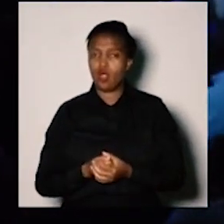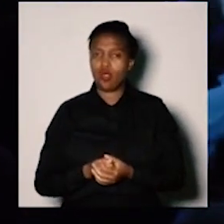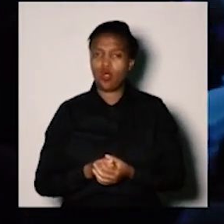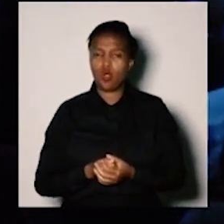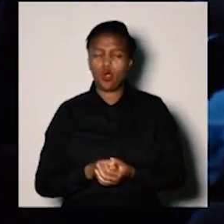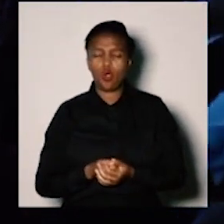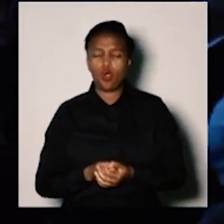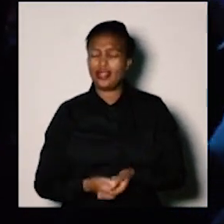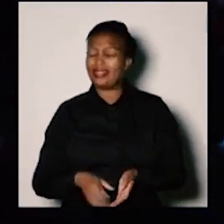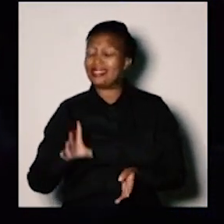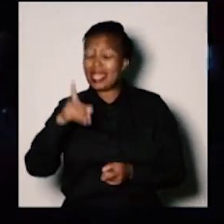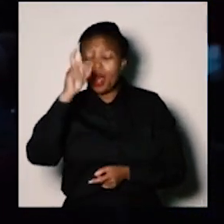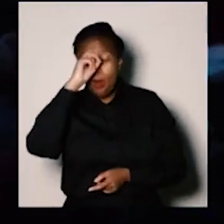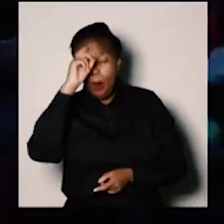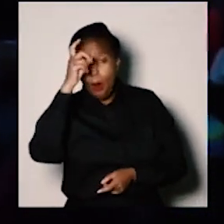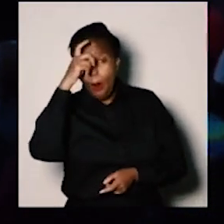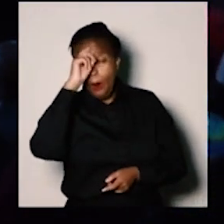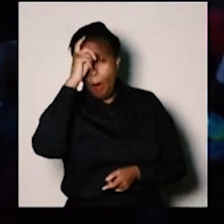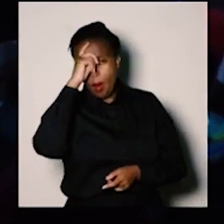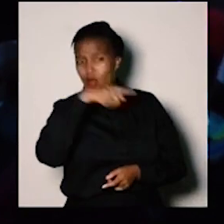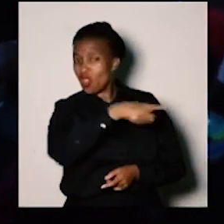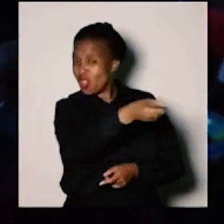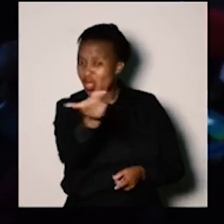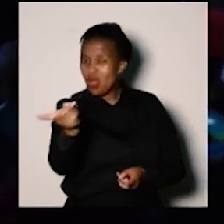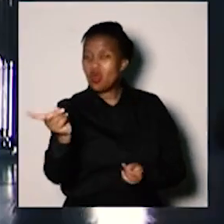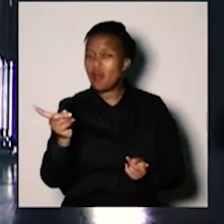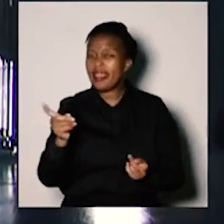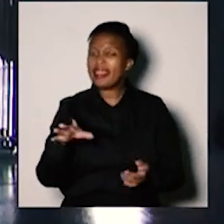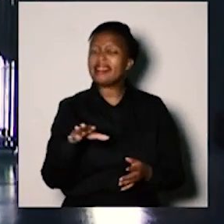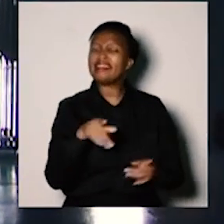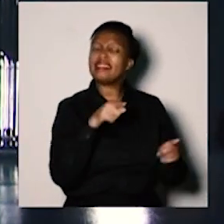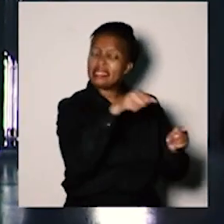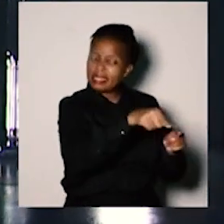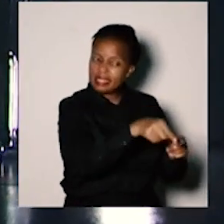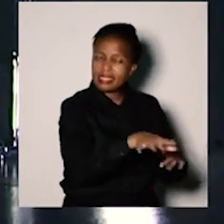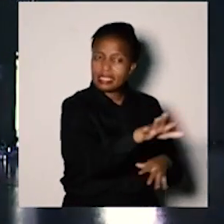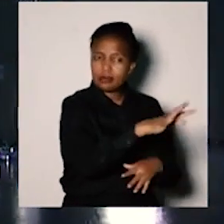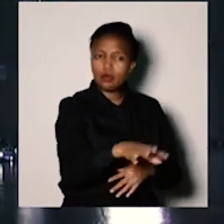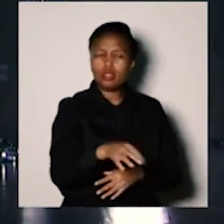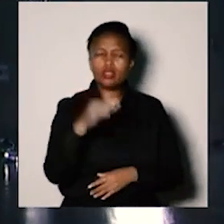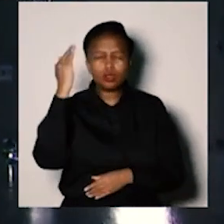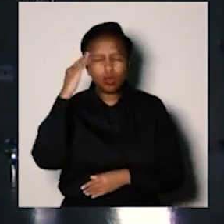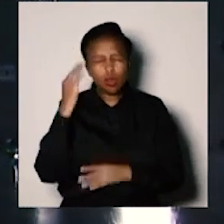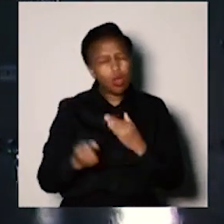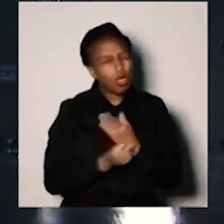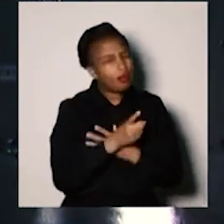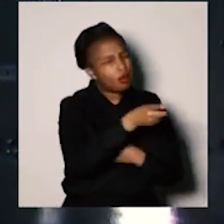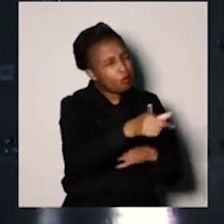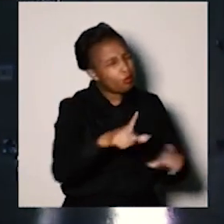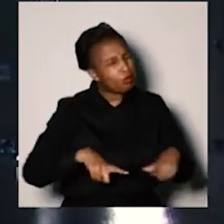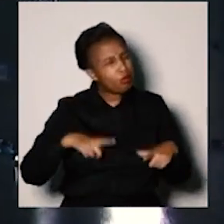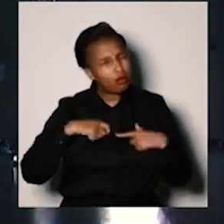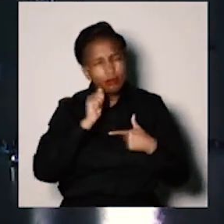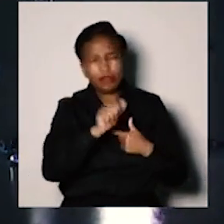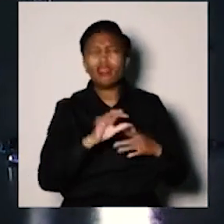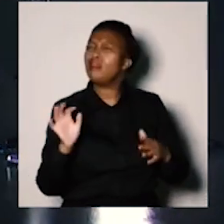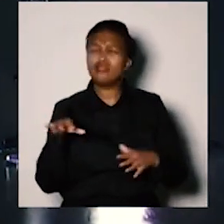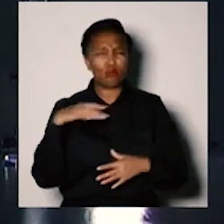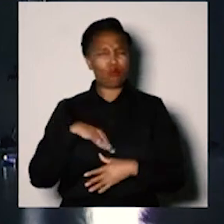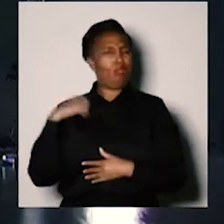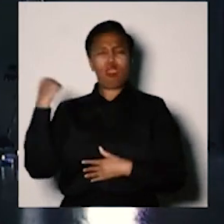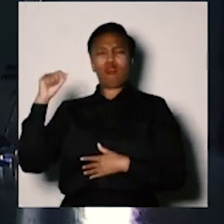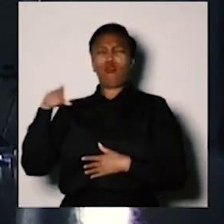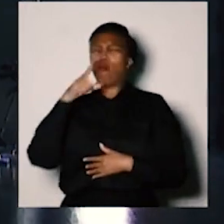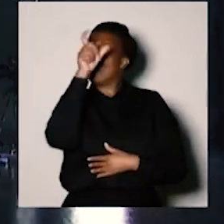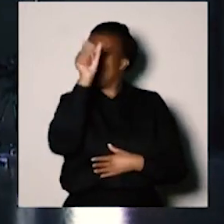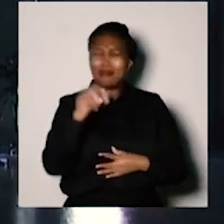ba kupula? Arantuana. Unoluko kai kai last week. Do you know what happened to you? I said no. Well, they explained. He explained, and